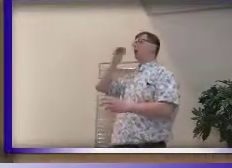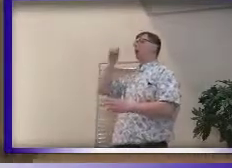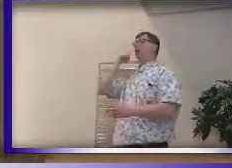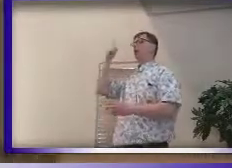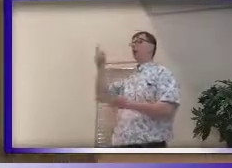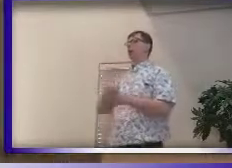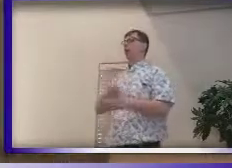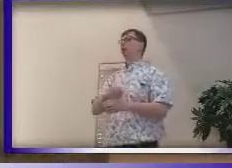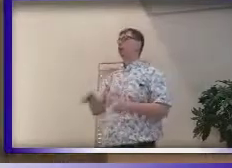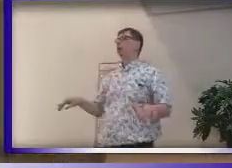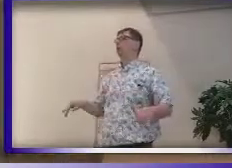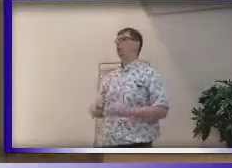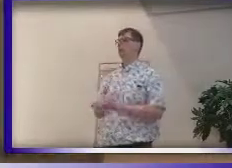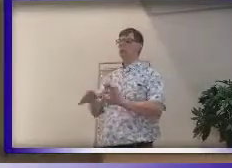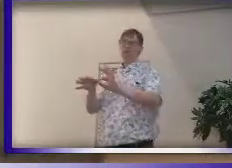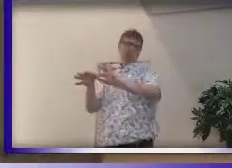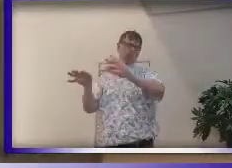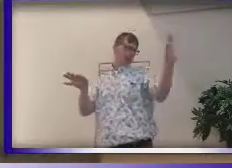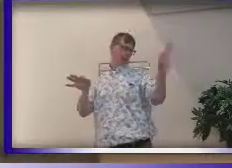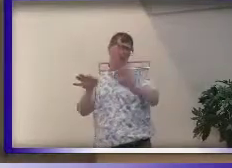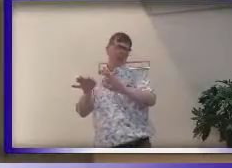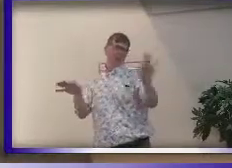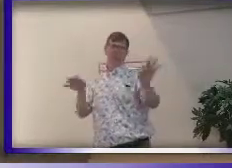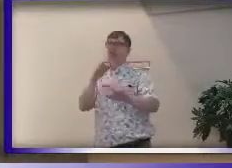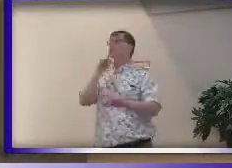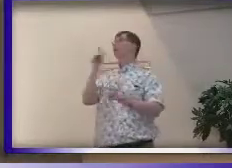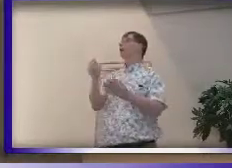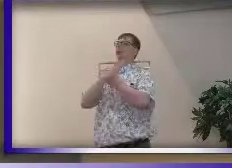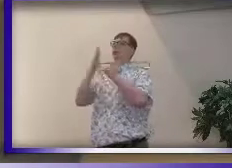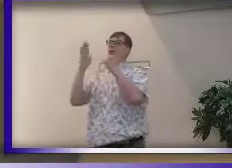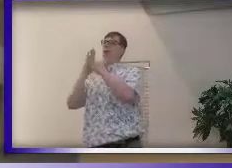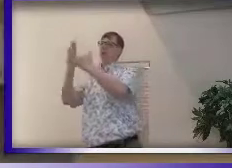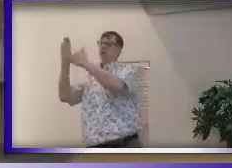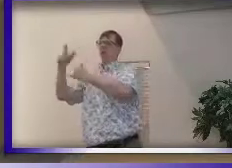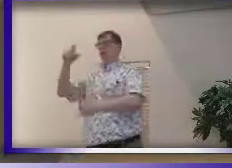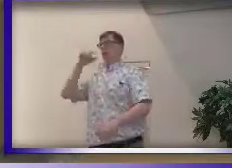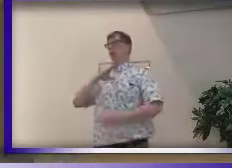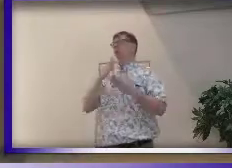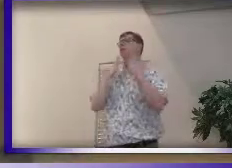it's very different, and I love it. Thank you for the question.